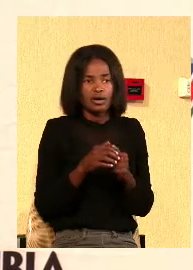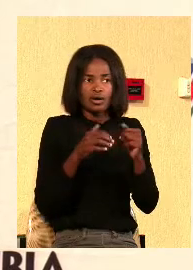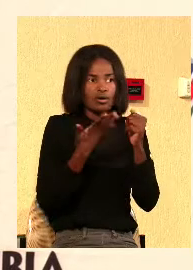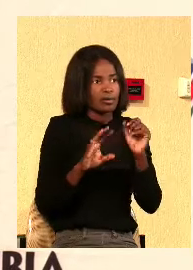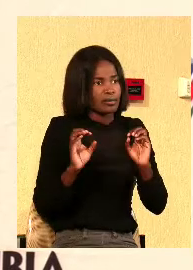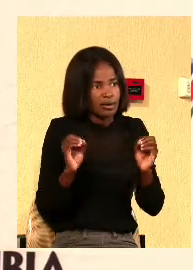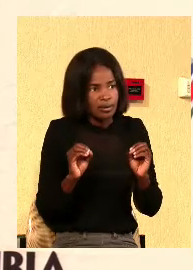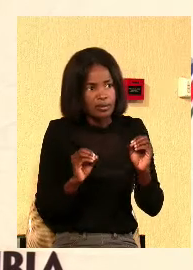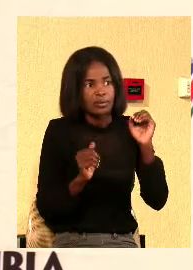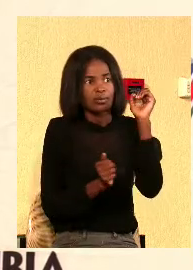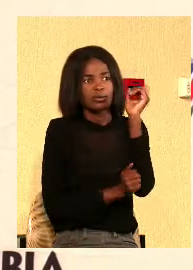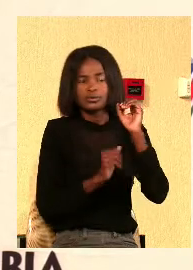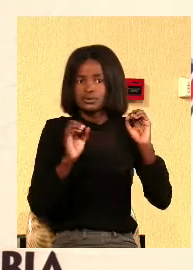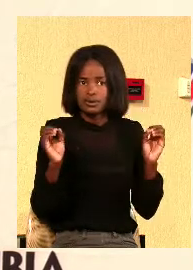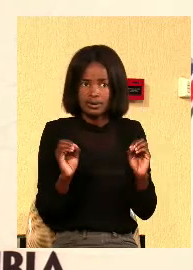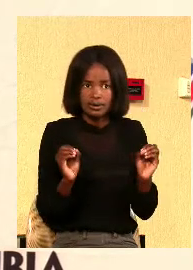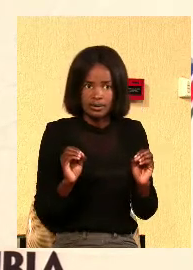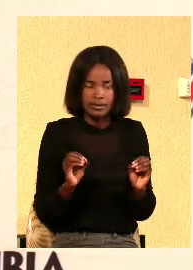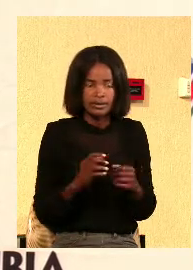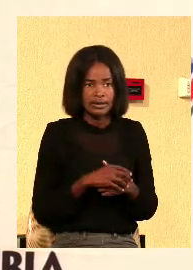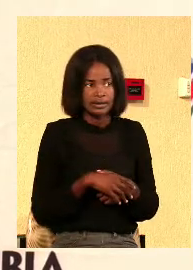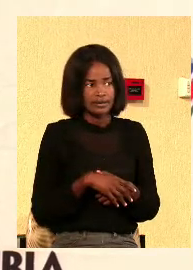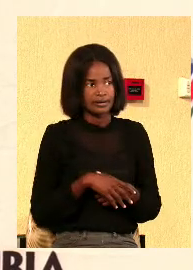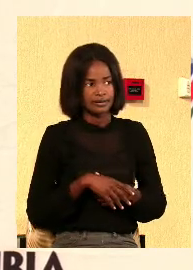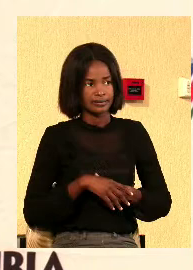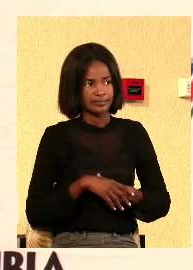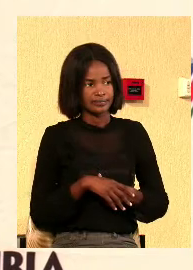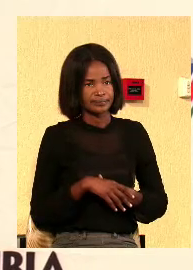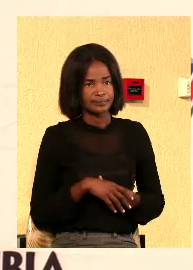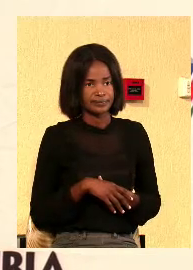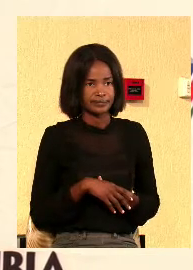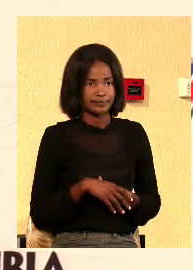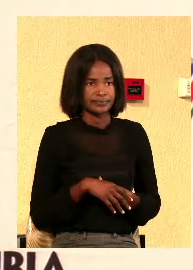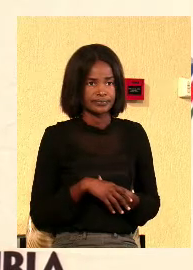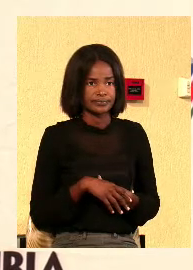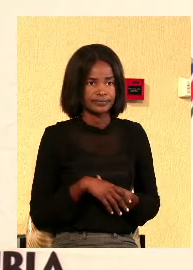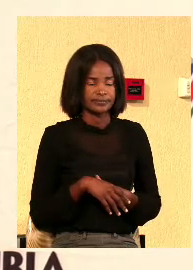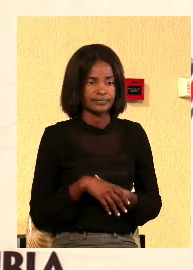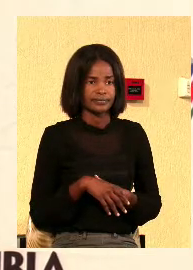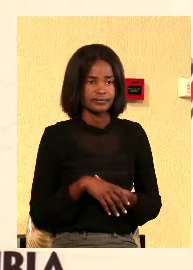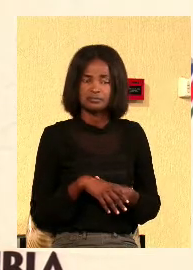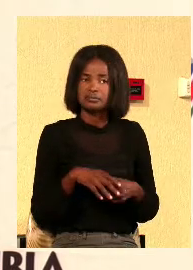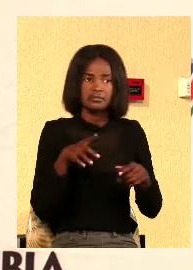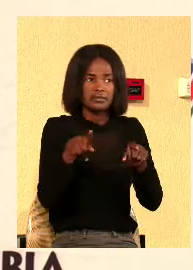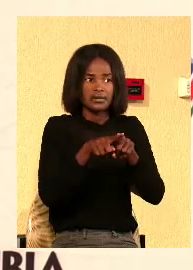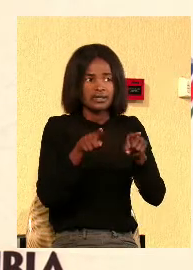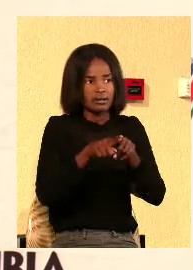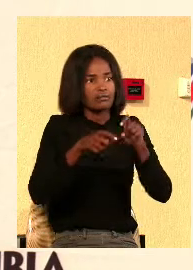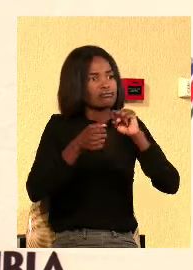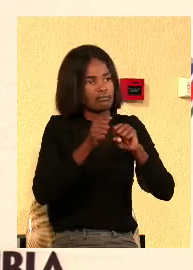and water, access to water is a challenge, then you have a